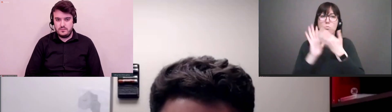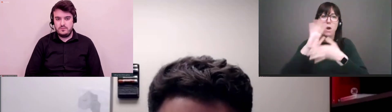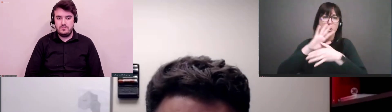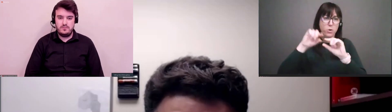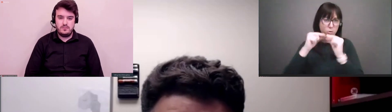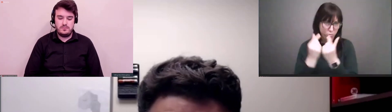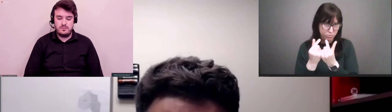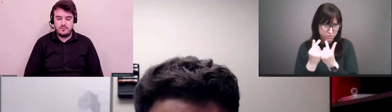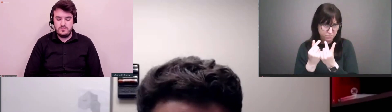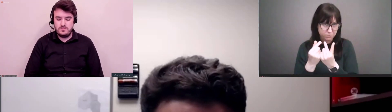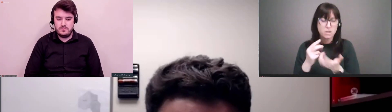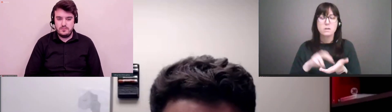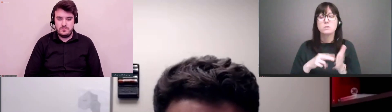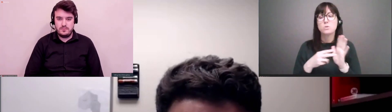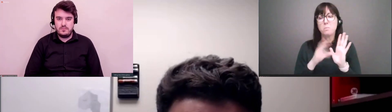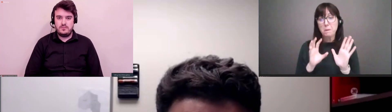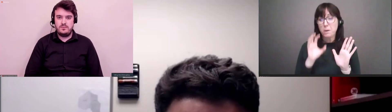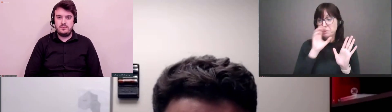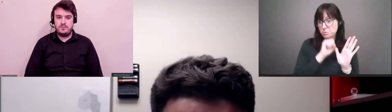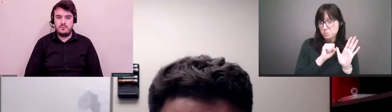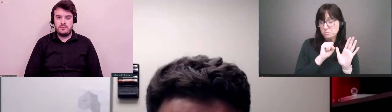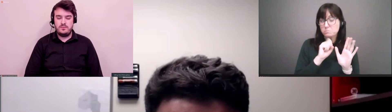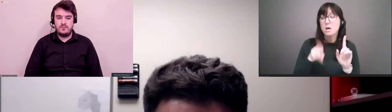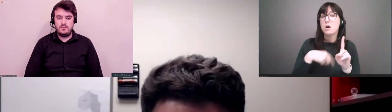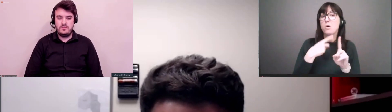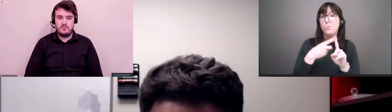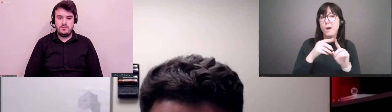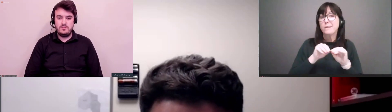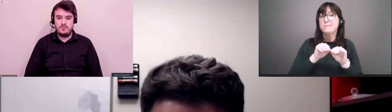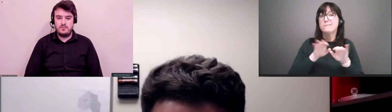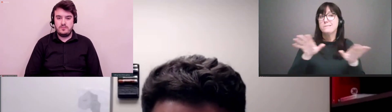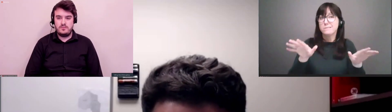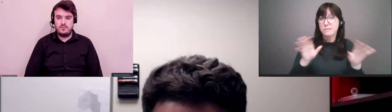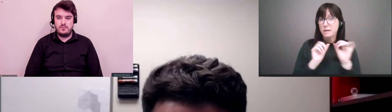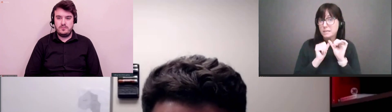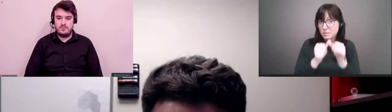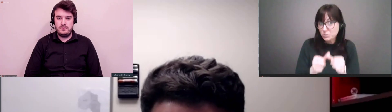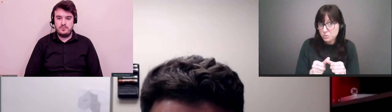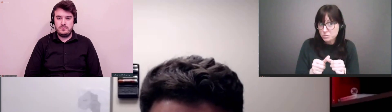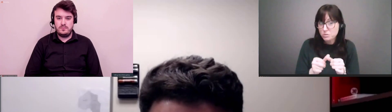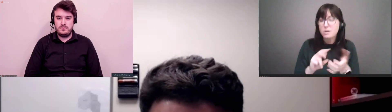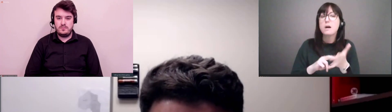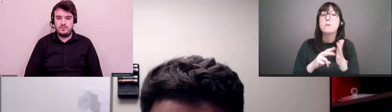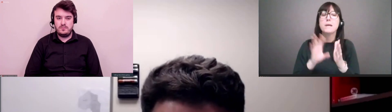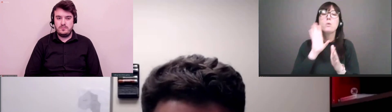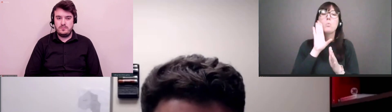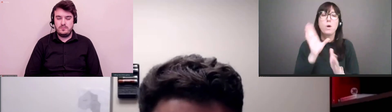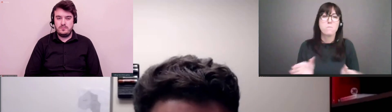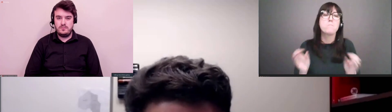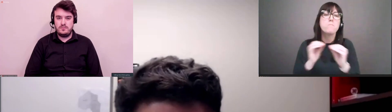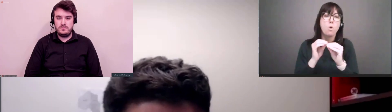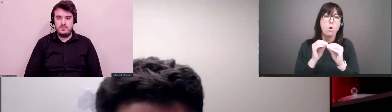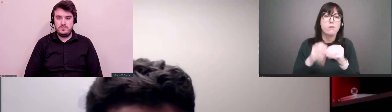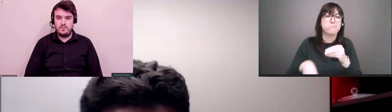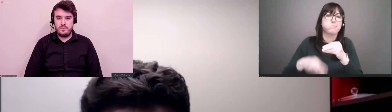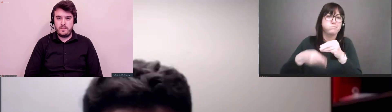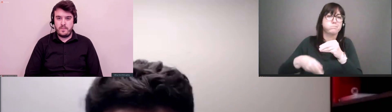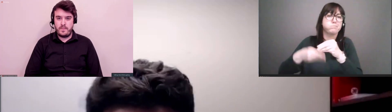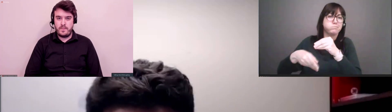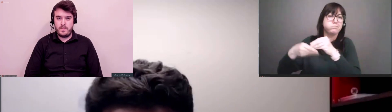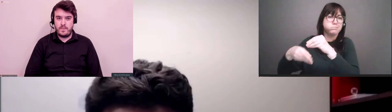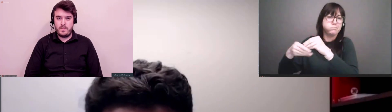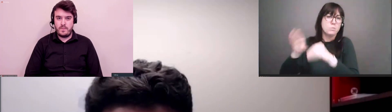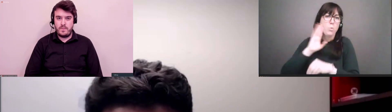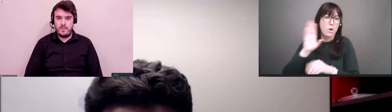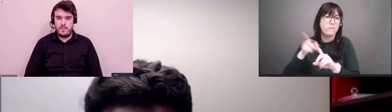so one would presume that as this outbreak advances, that there will be further fine-tuning by the